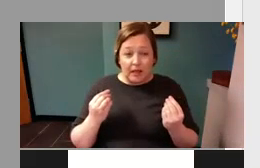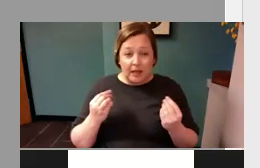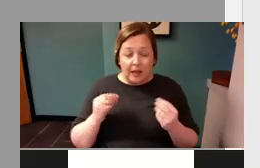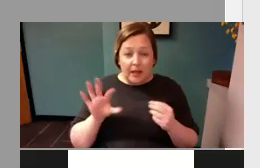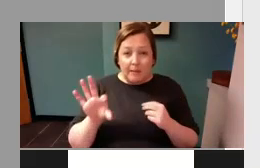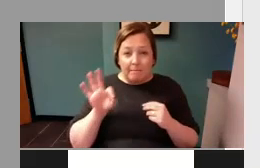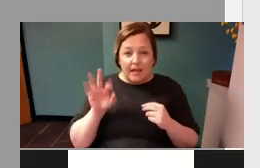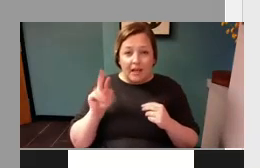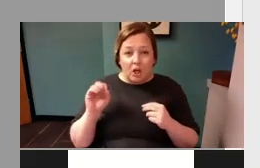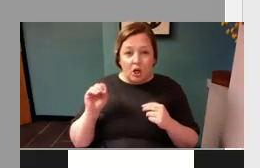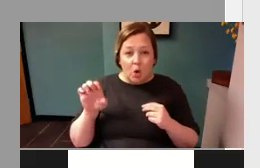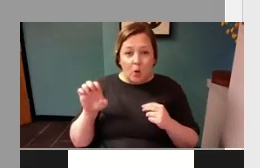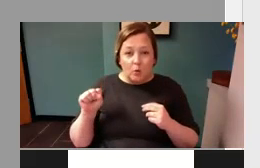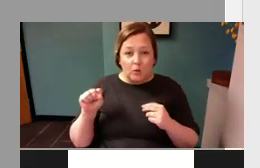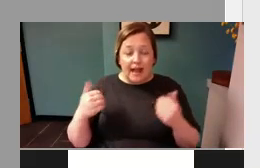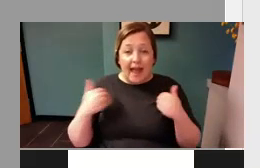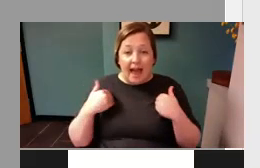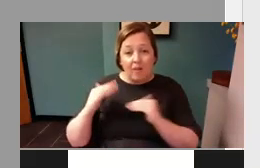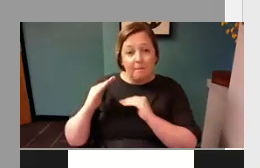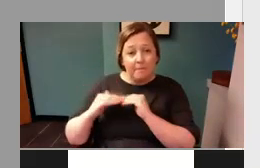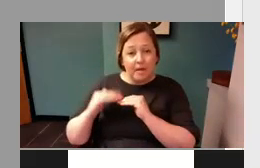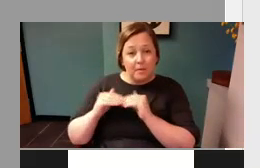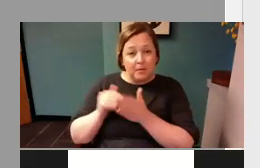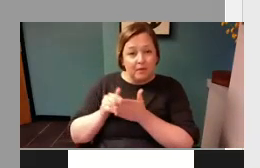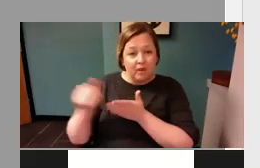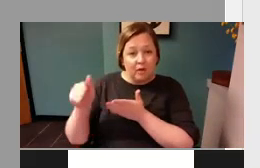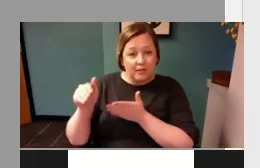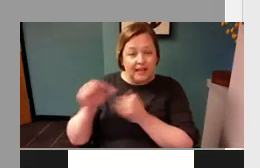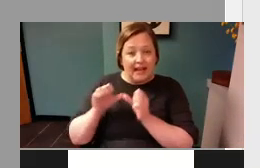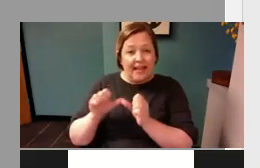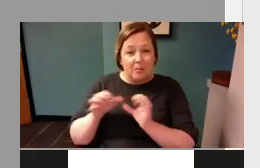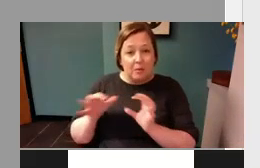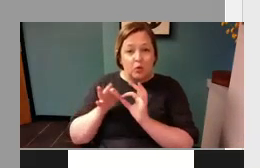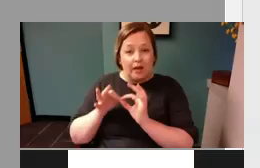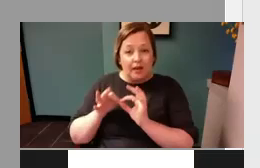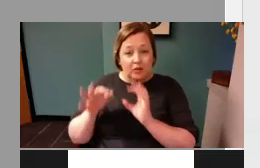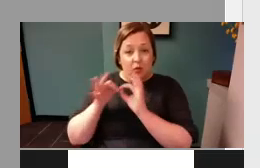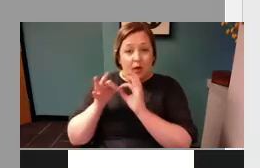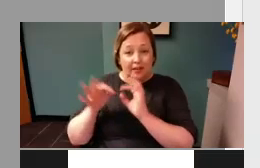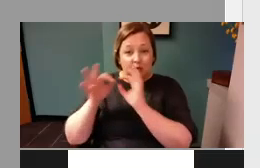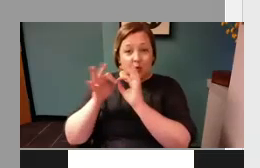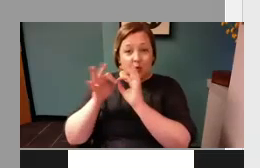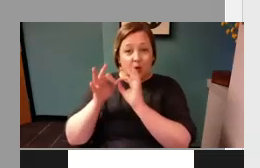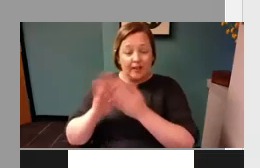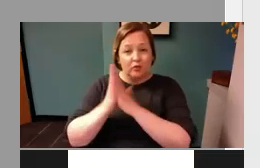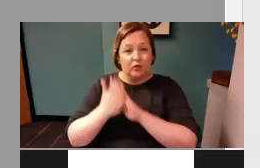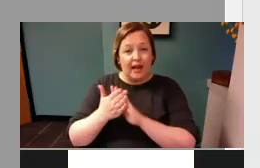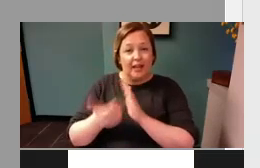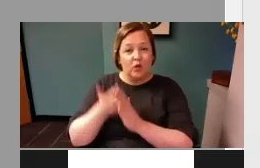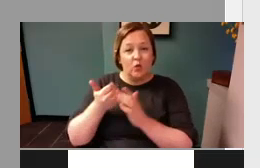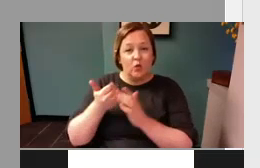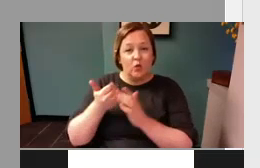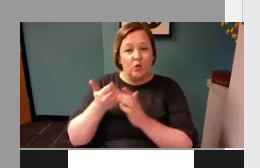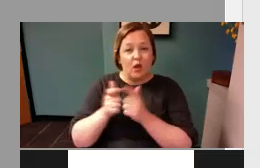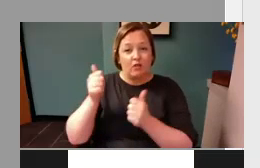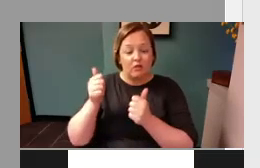minimum most frequency and keep on joining them to create a new larger tree over time. So essentially the goal is the